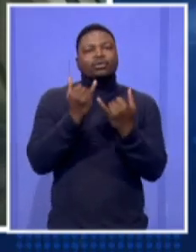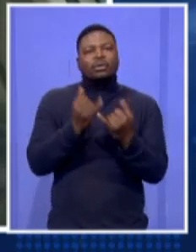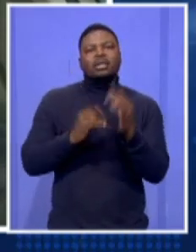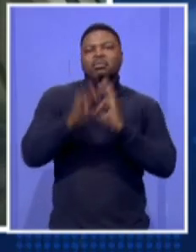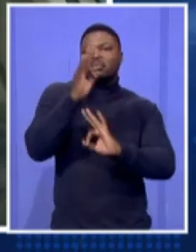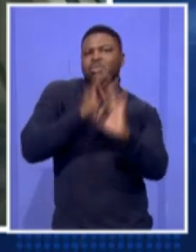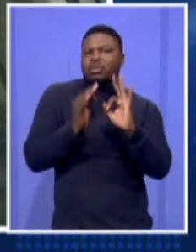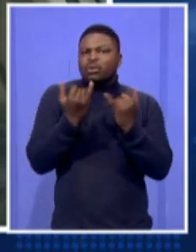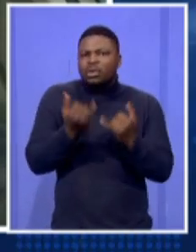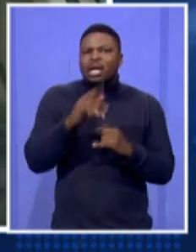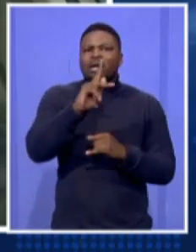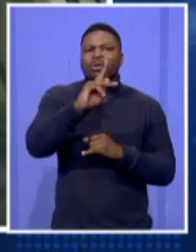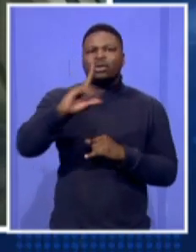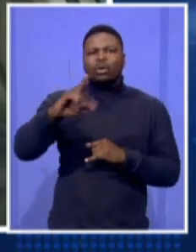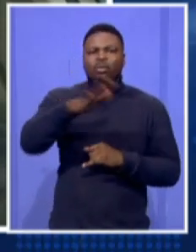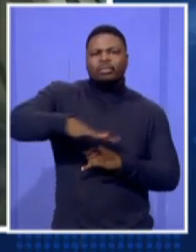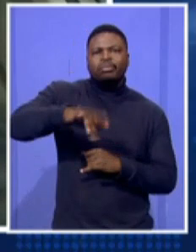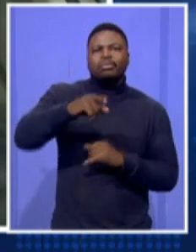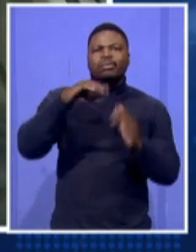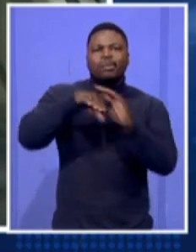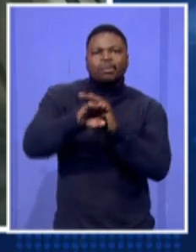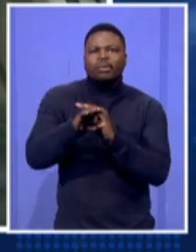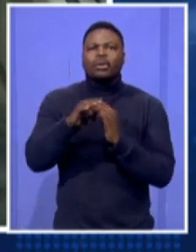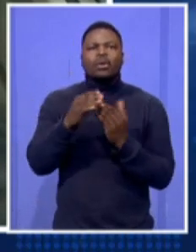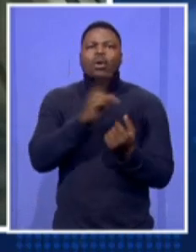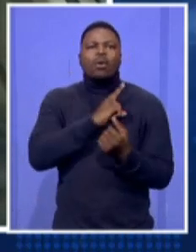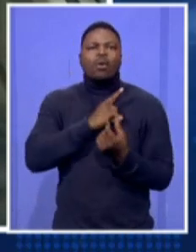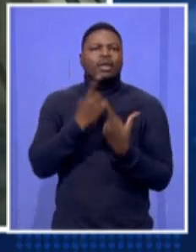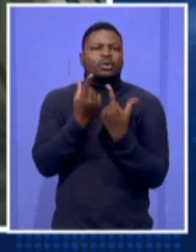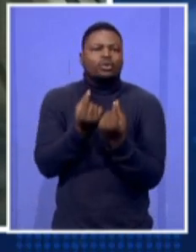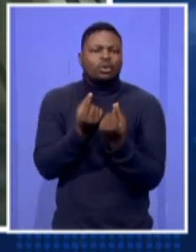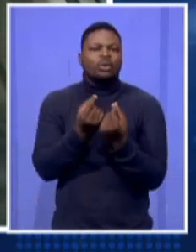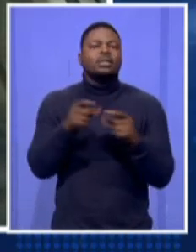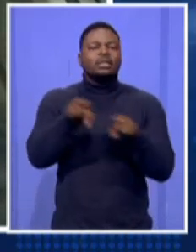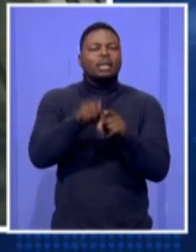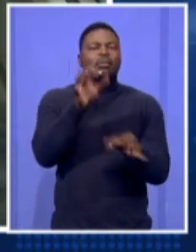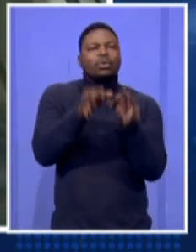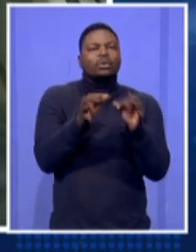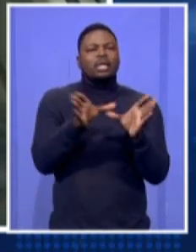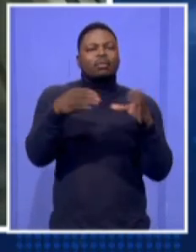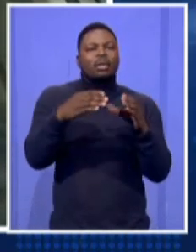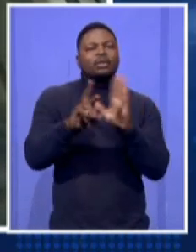in Krugersdorp? Why do you feel it's important for political party representation there?